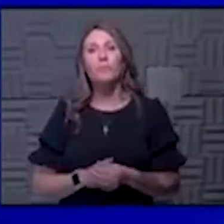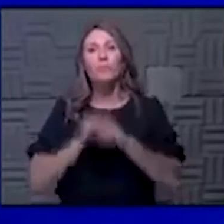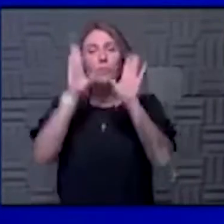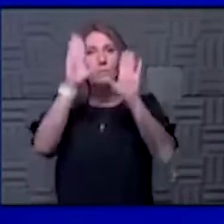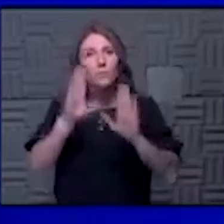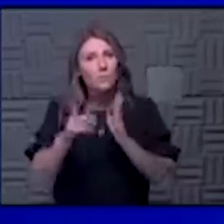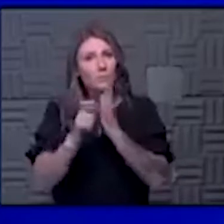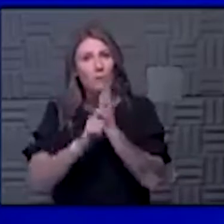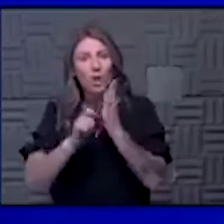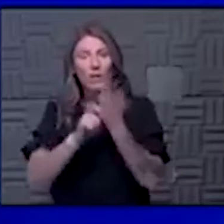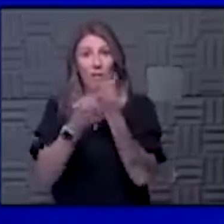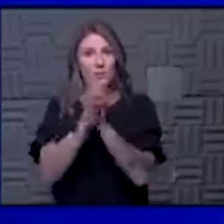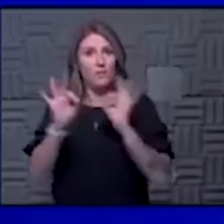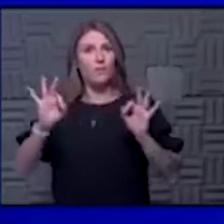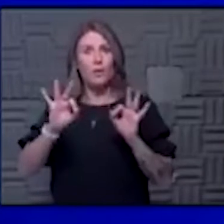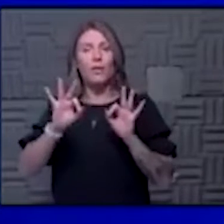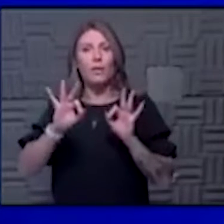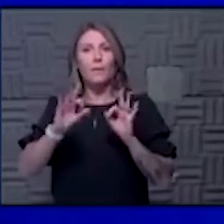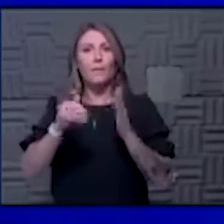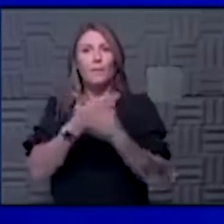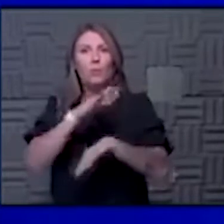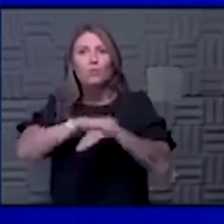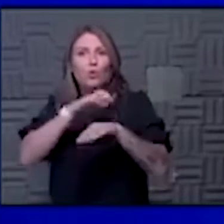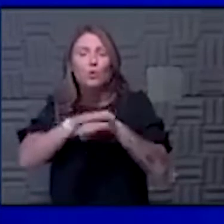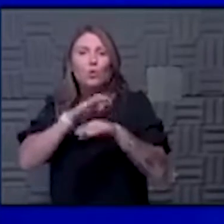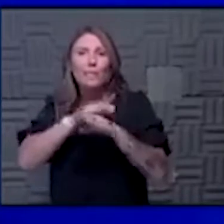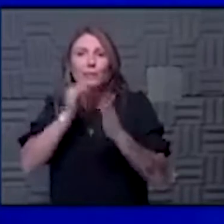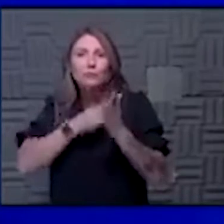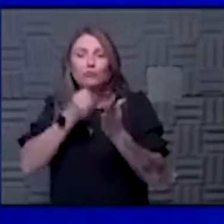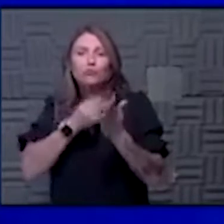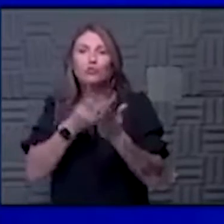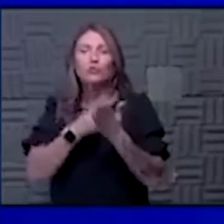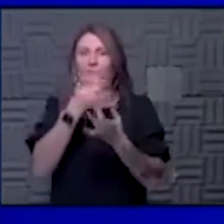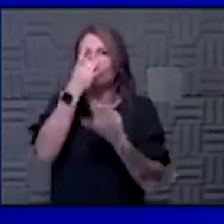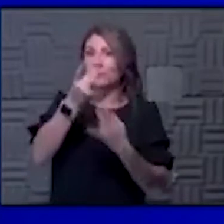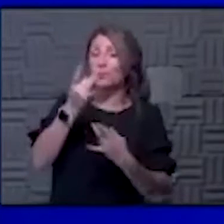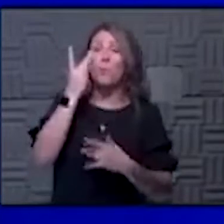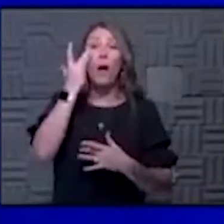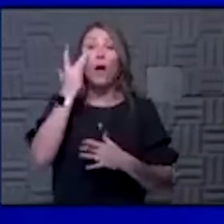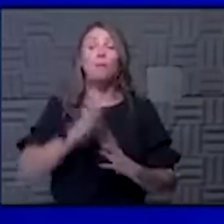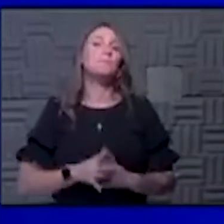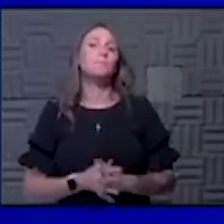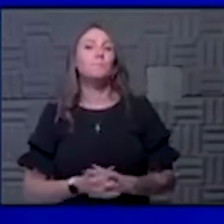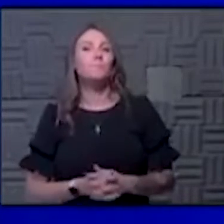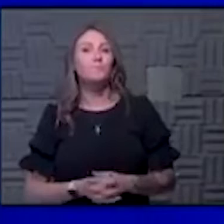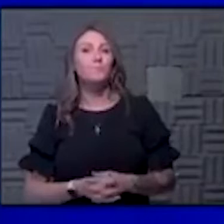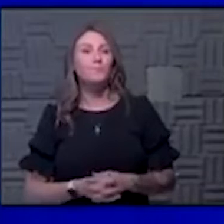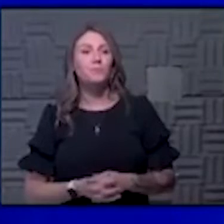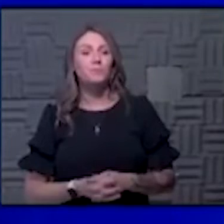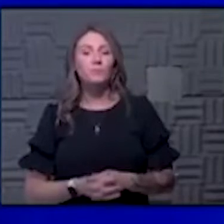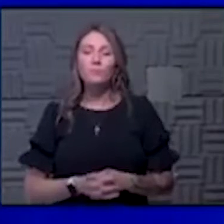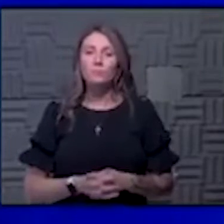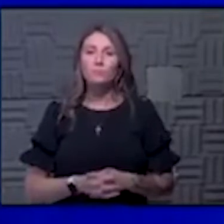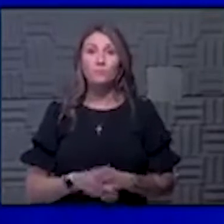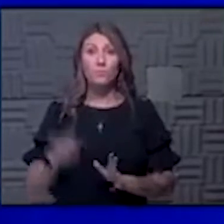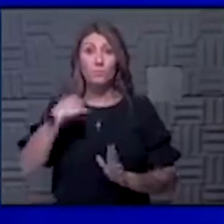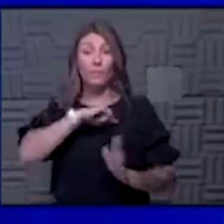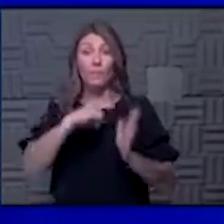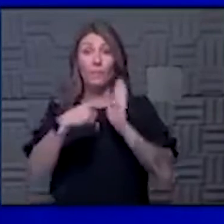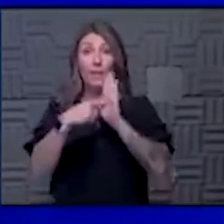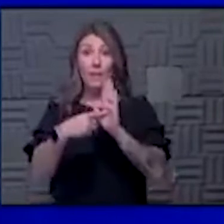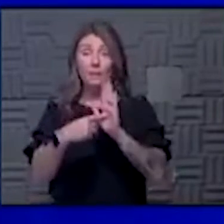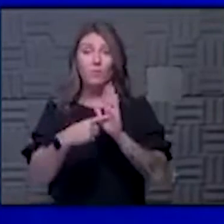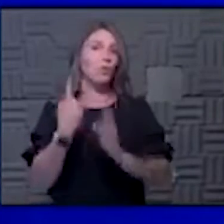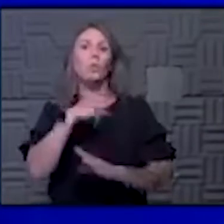articles, and again, it's one of the free articles in the New England Journal, but it's interesting because what we've been able to demonstrate is because we